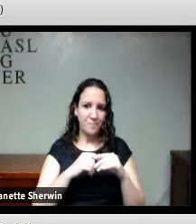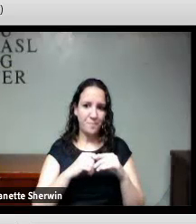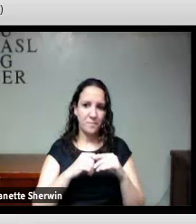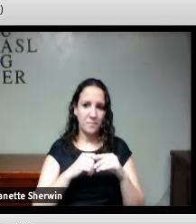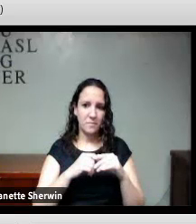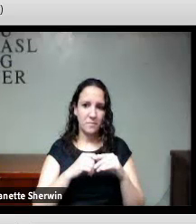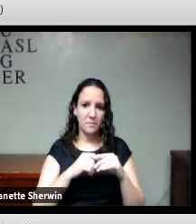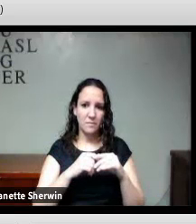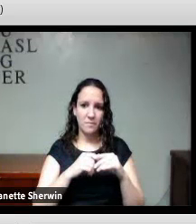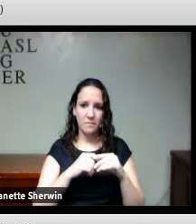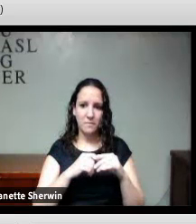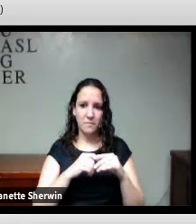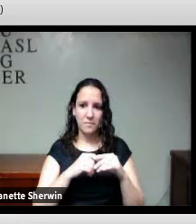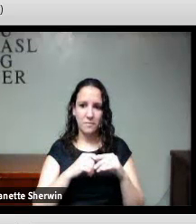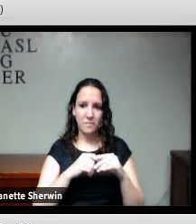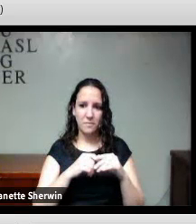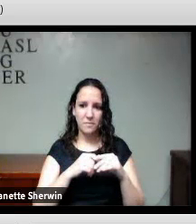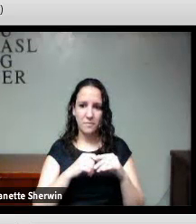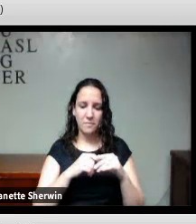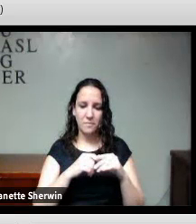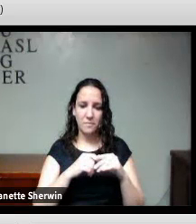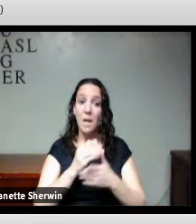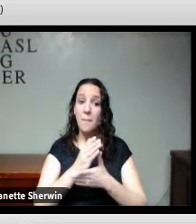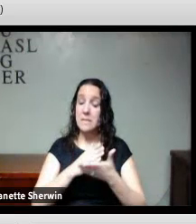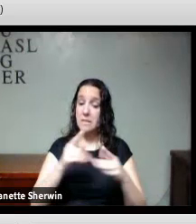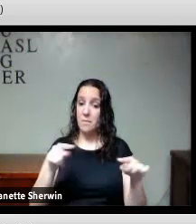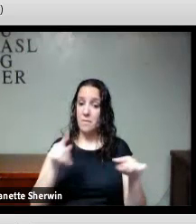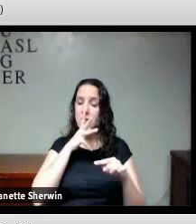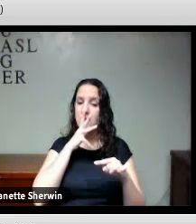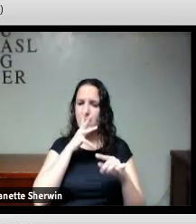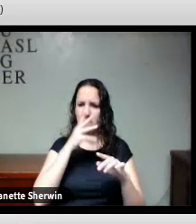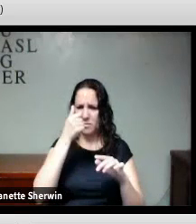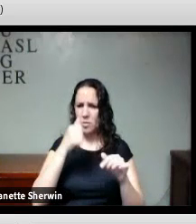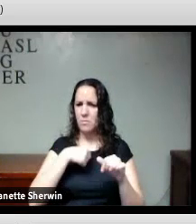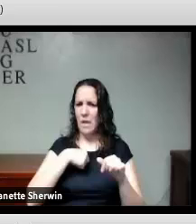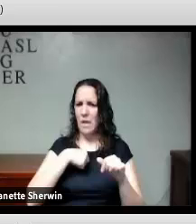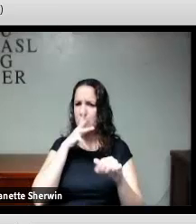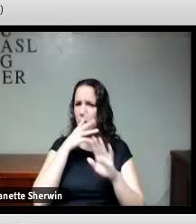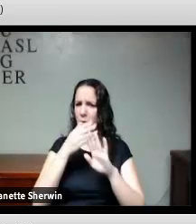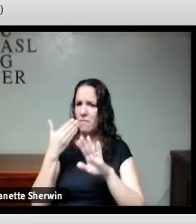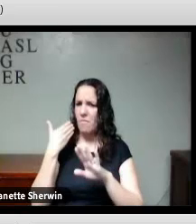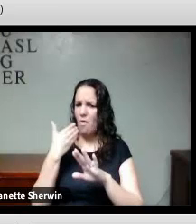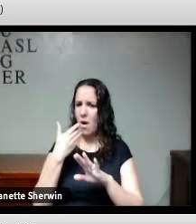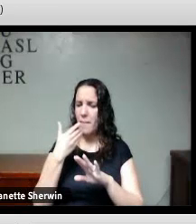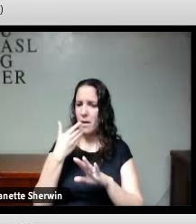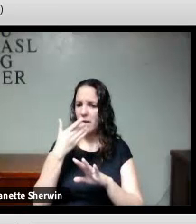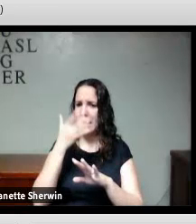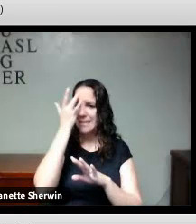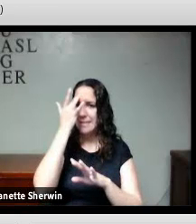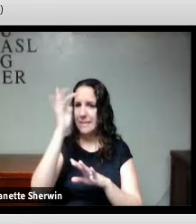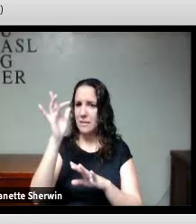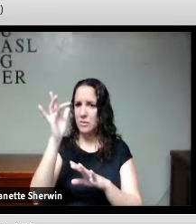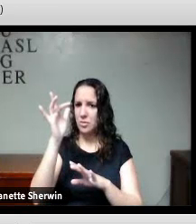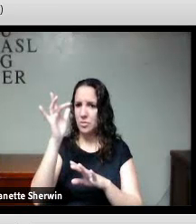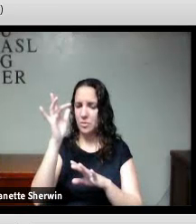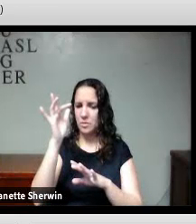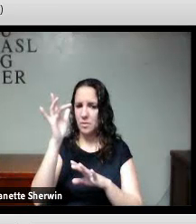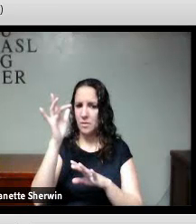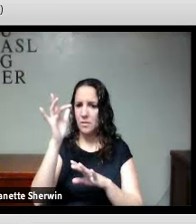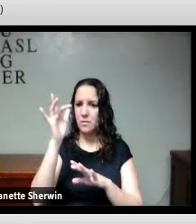tangent here. Some of you have heard me talk about emotional intelligence before. And Lynn said some of us are just not mannerly or considerate. Absolutely. It